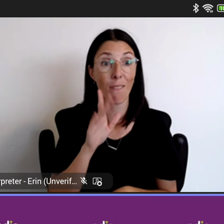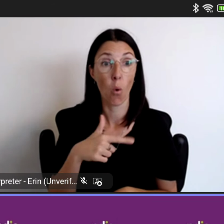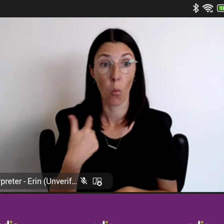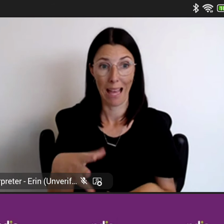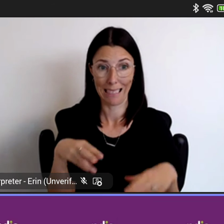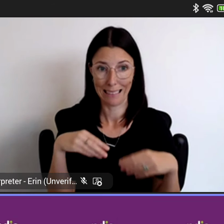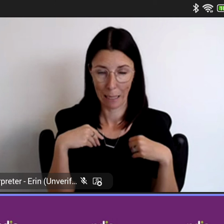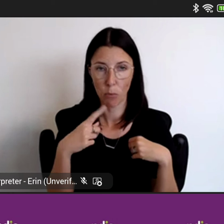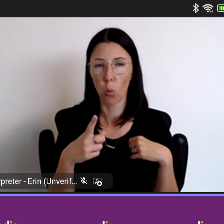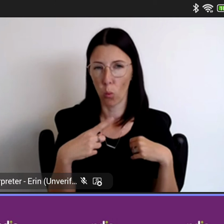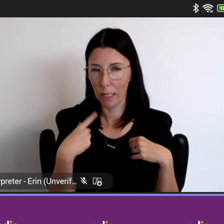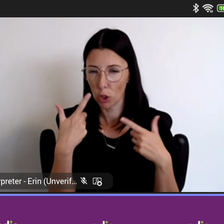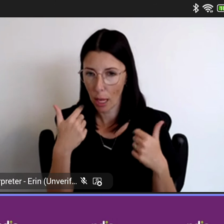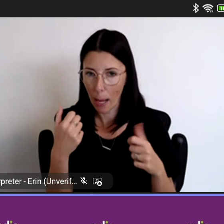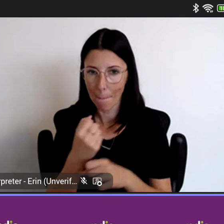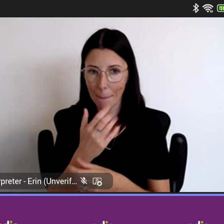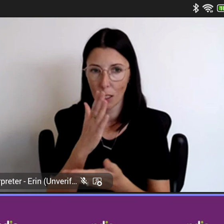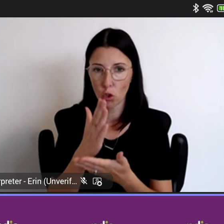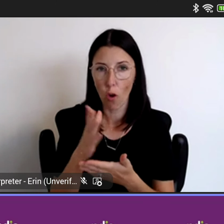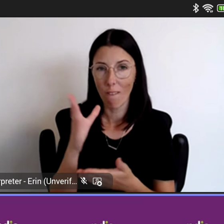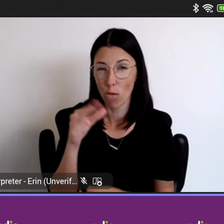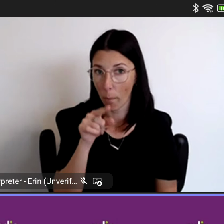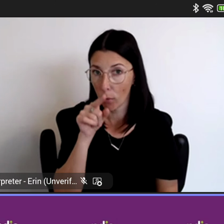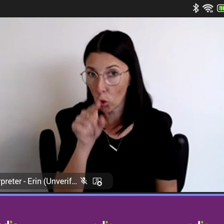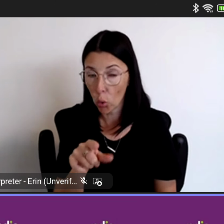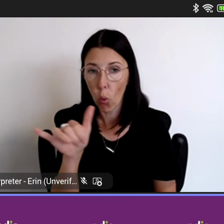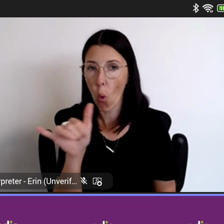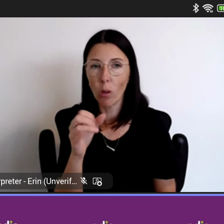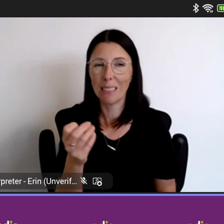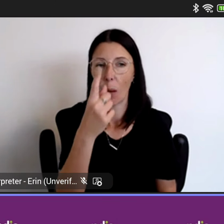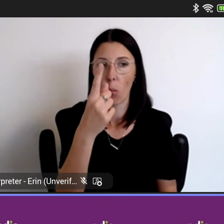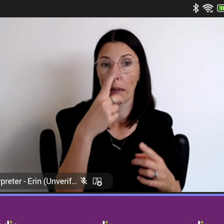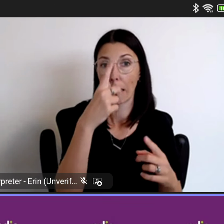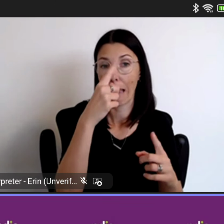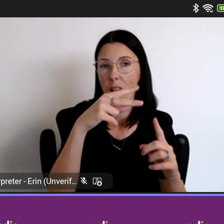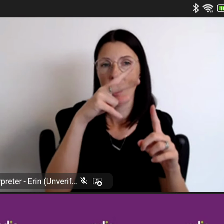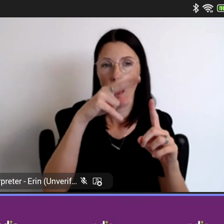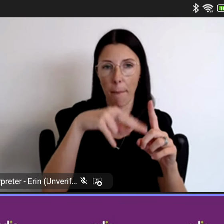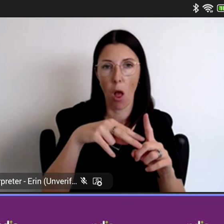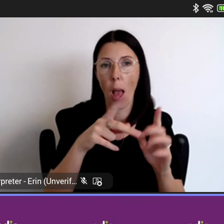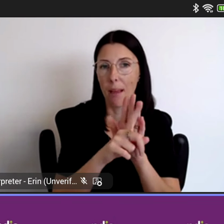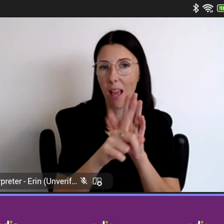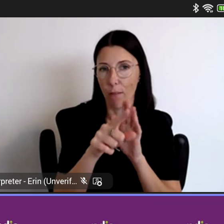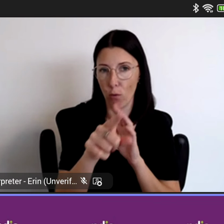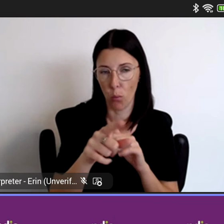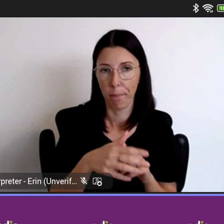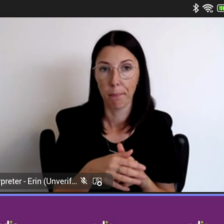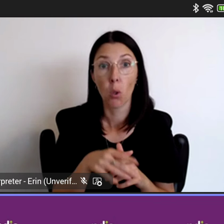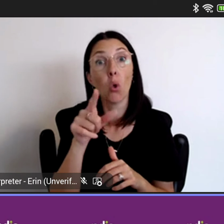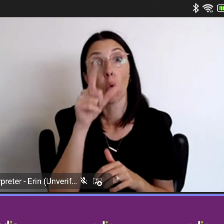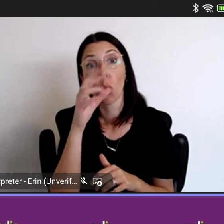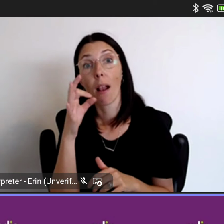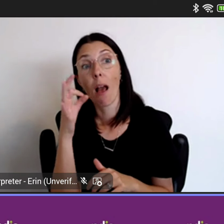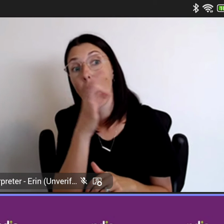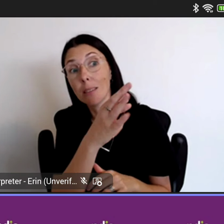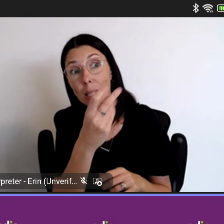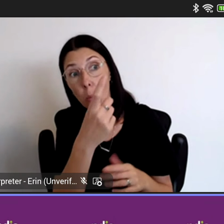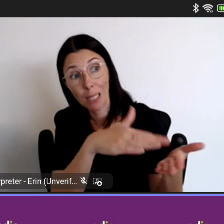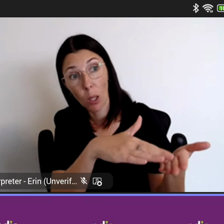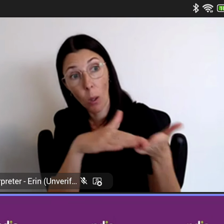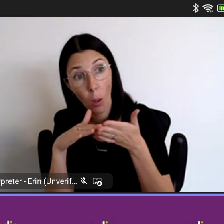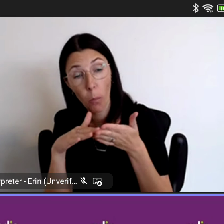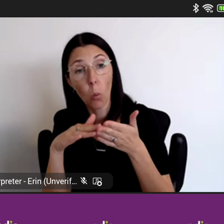who can apply for you. You can ask someone to help you to apply if you want to. They can help you make